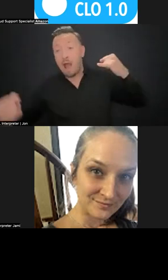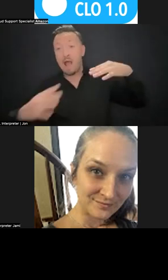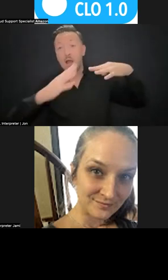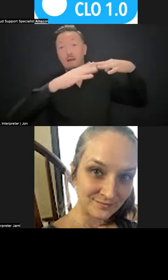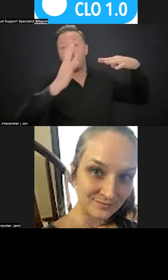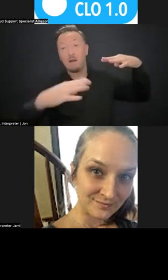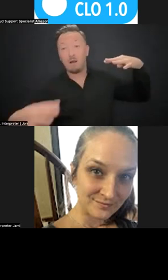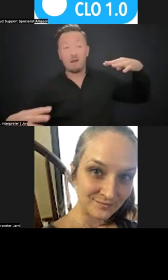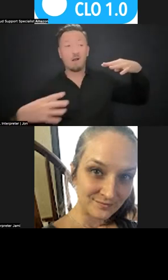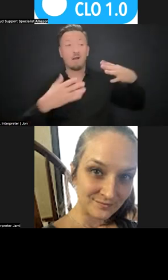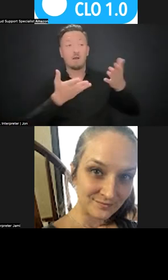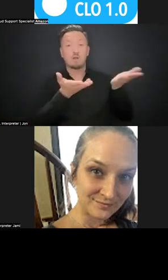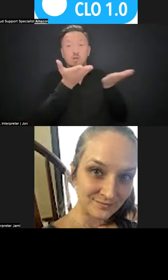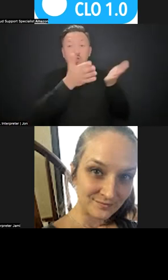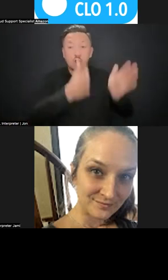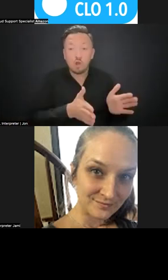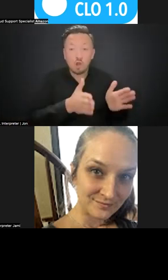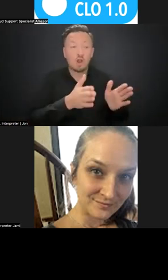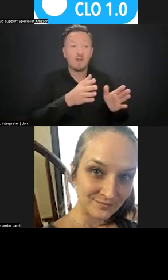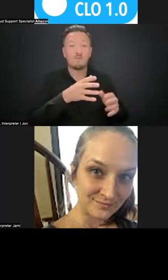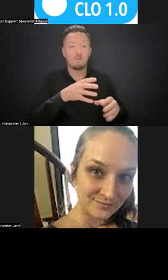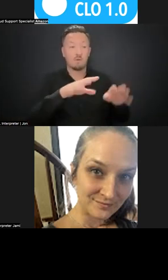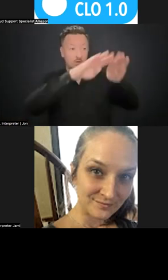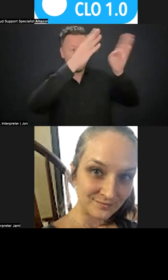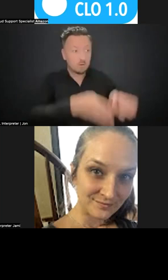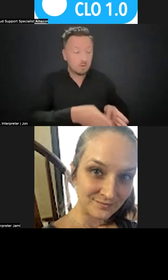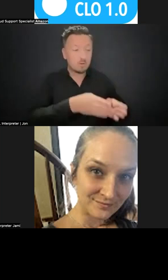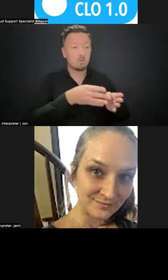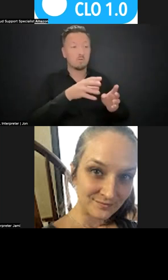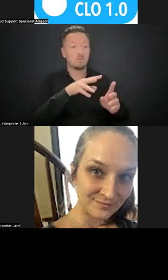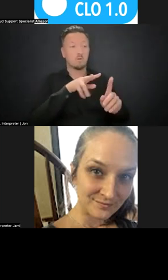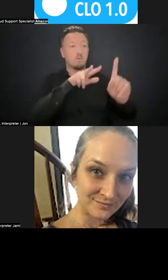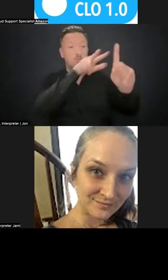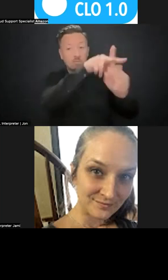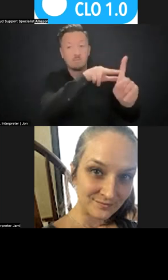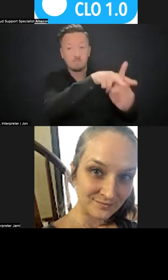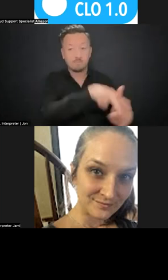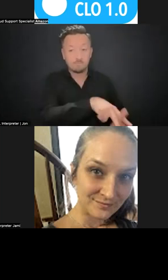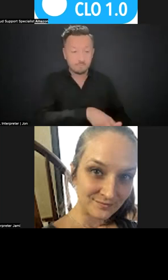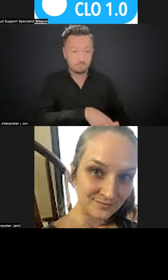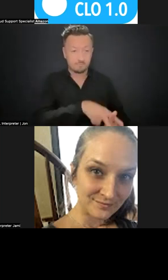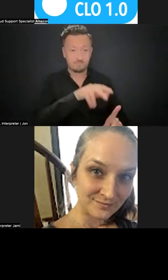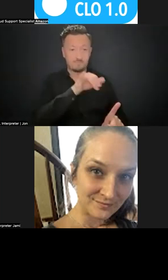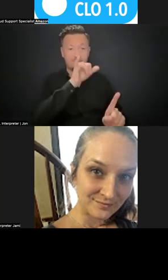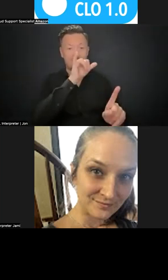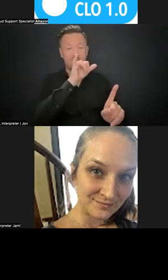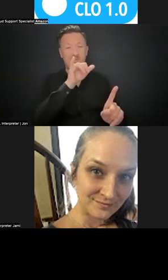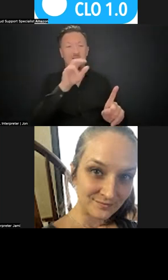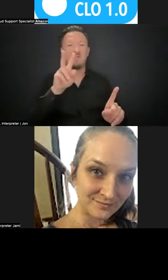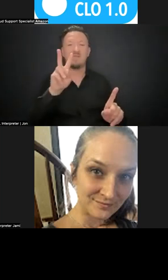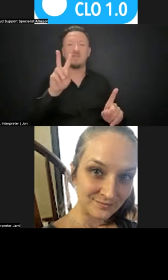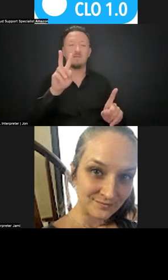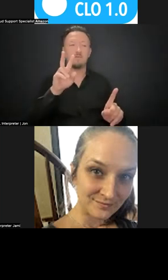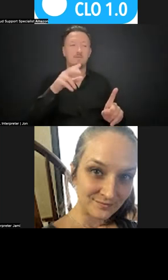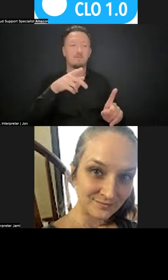actual physical server and powering them, the actual virtualization technology, meaning, if you